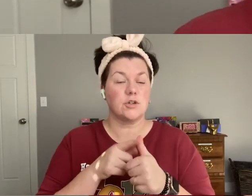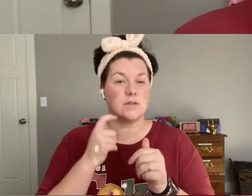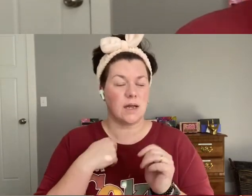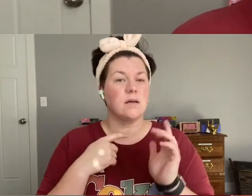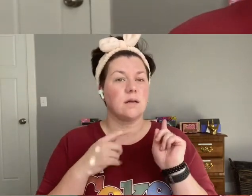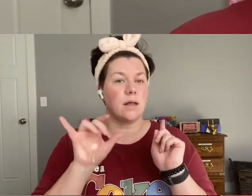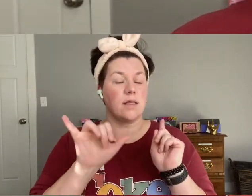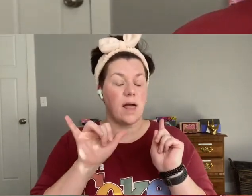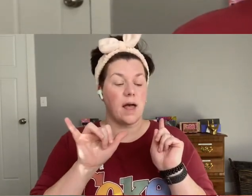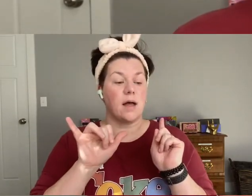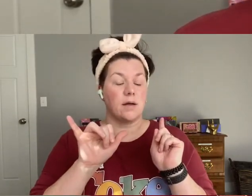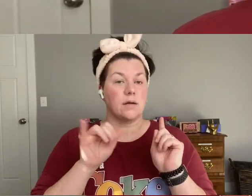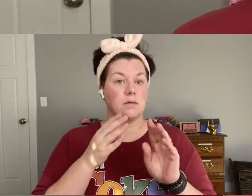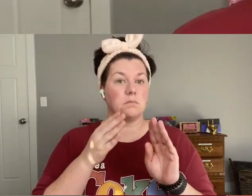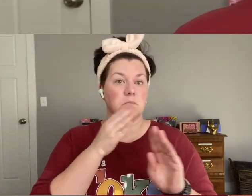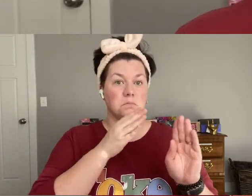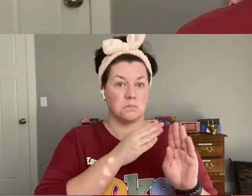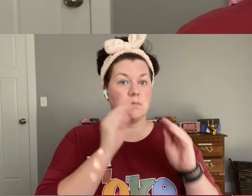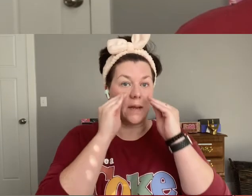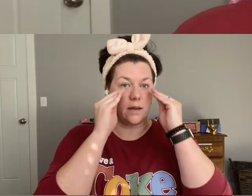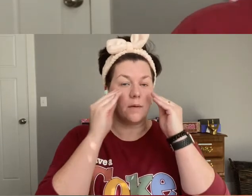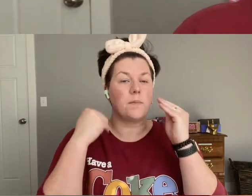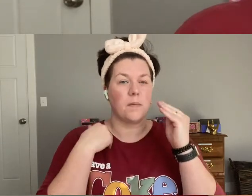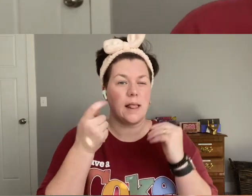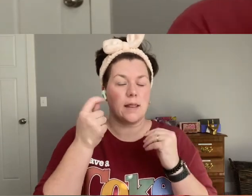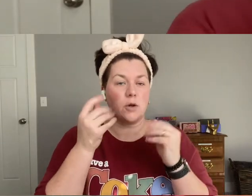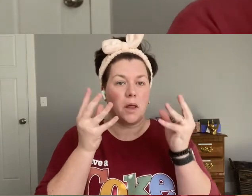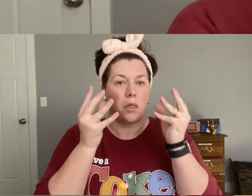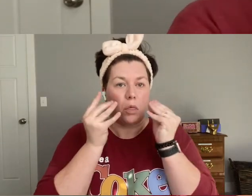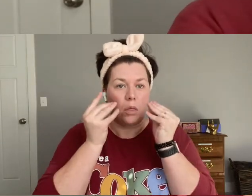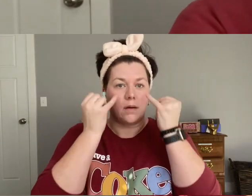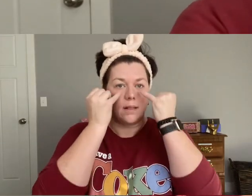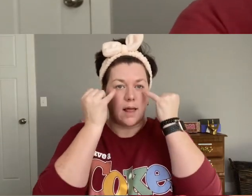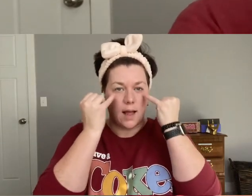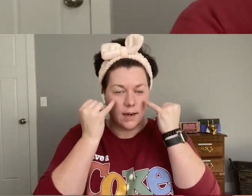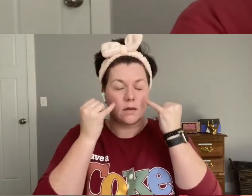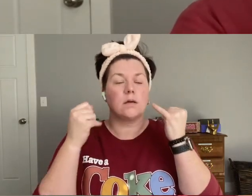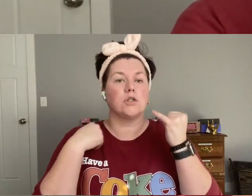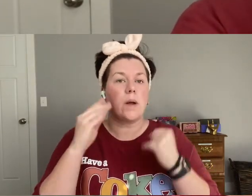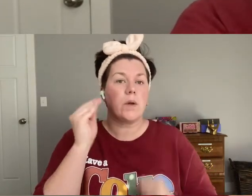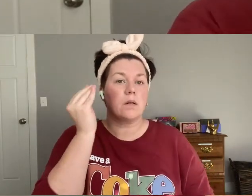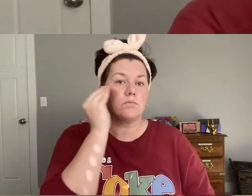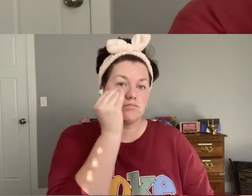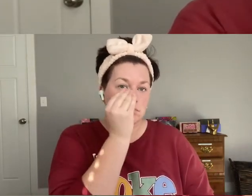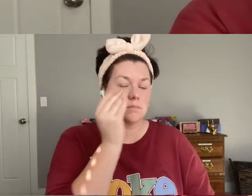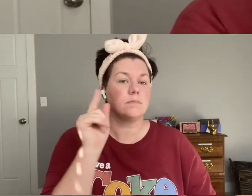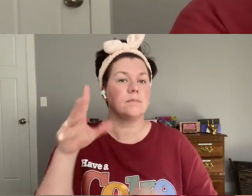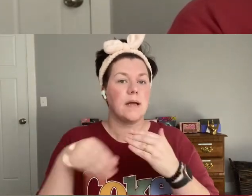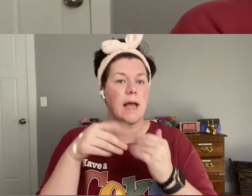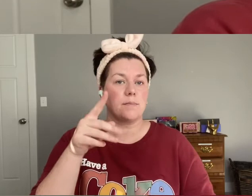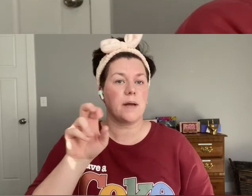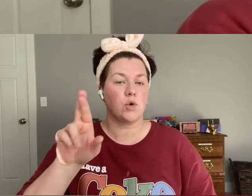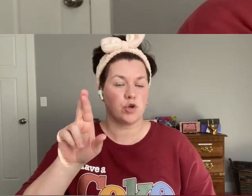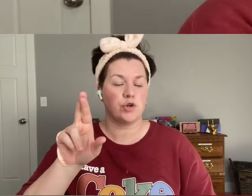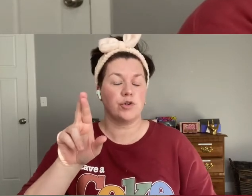some up. I'm gonna grab my mirror and make sure that I don't have any creasing. The